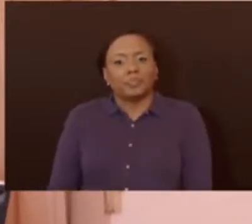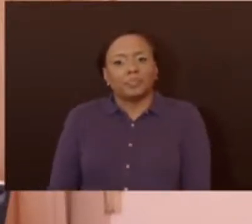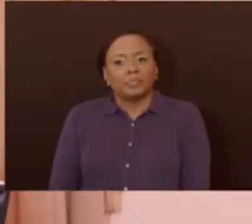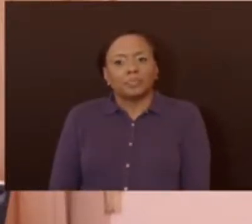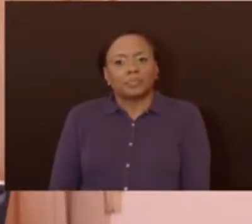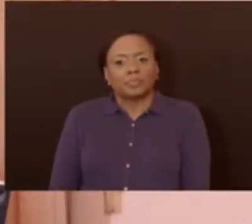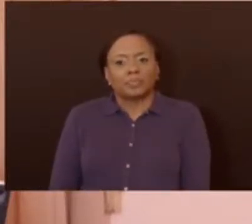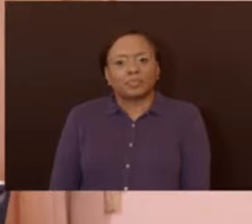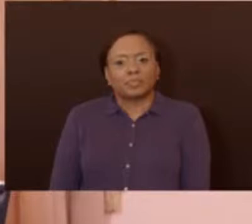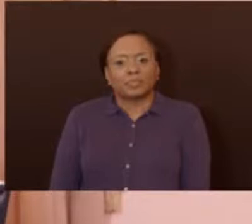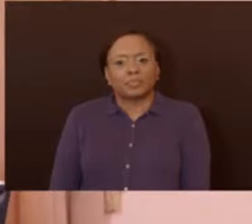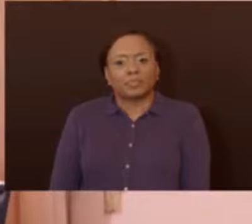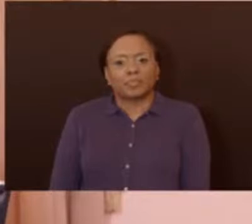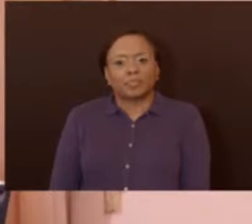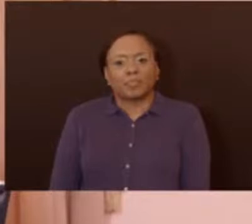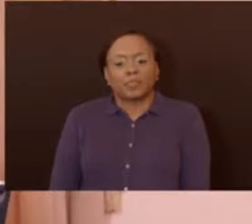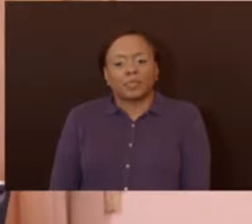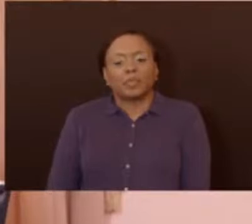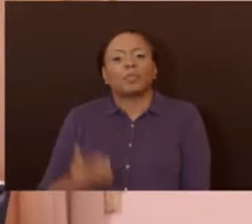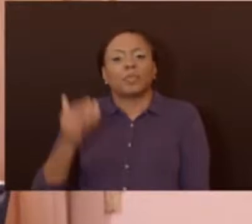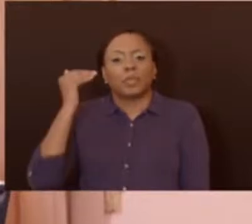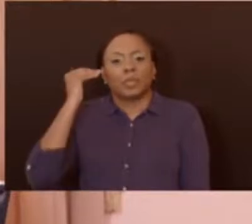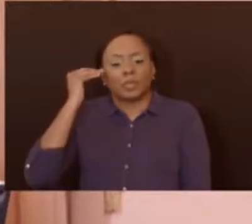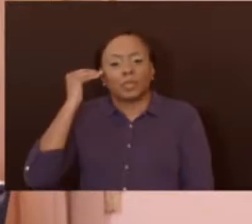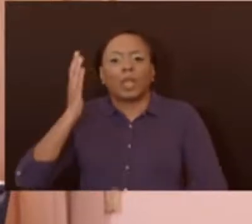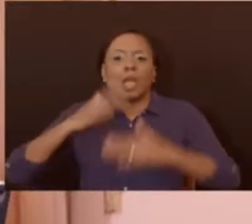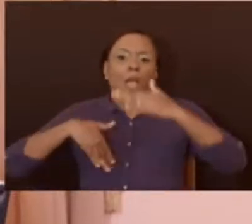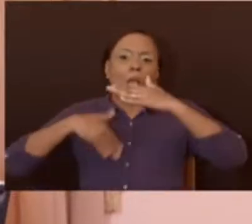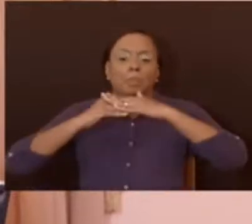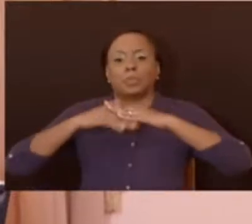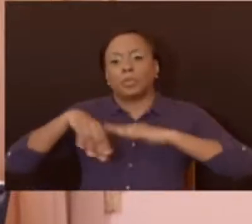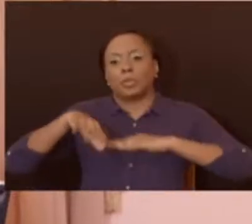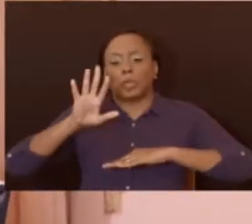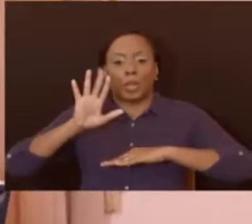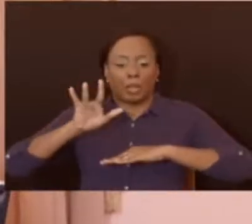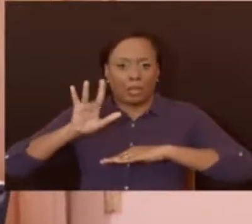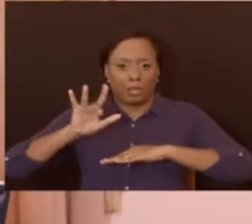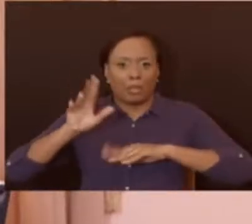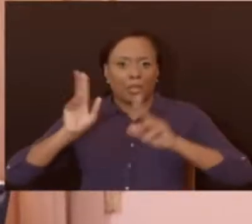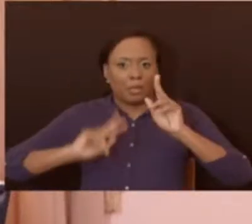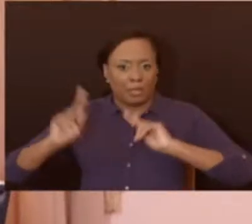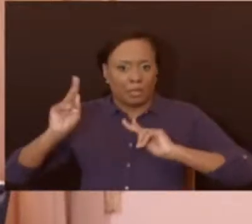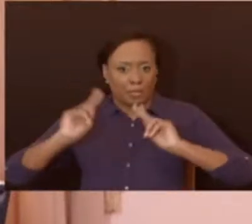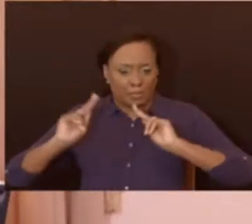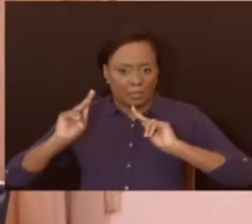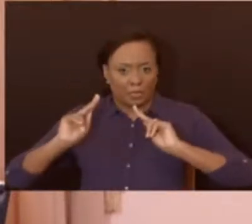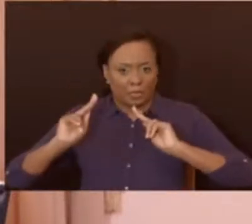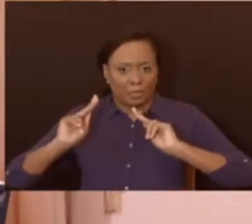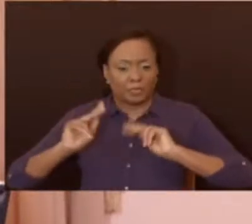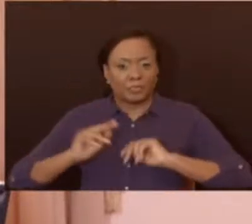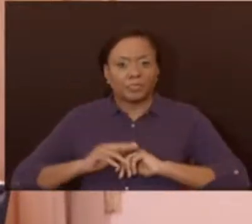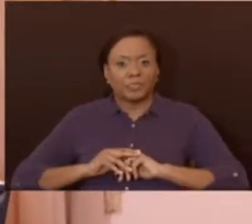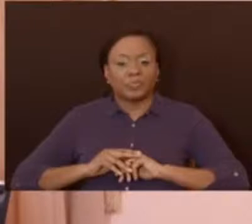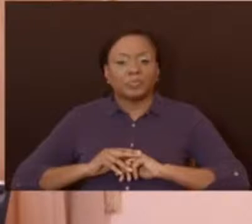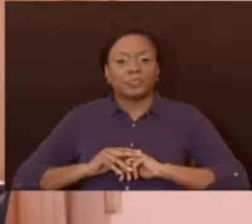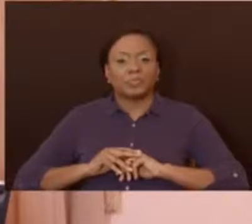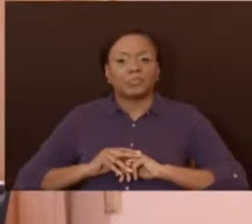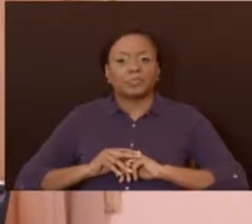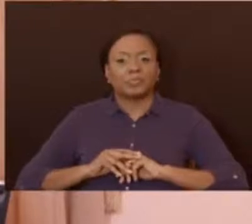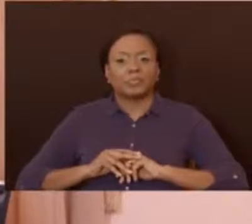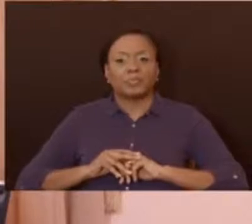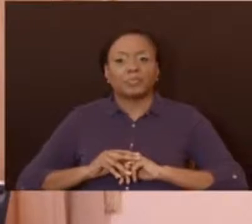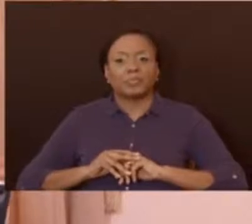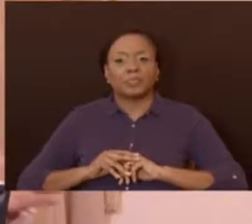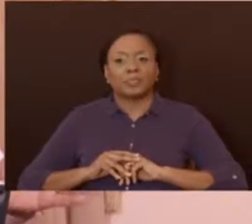the ceiling of 25 people, you will not be able to operate in anything other